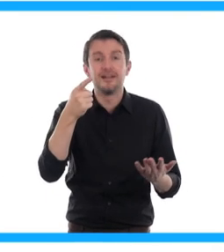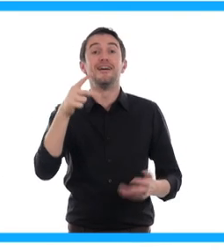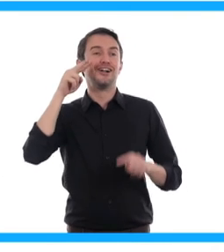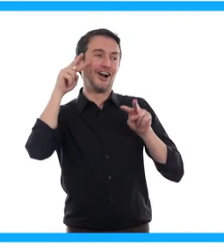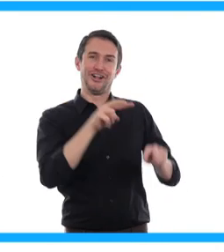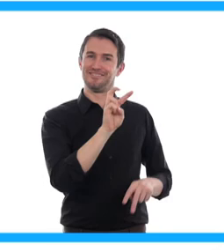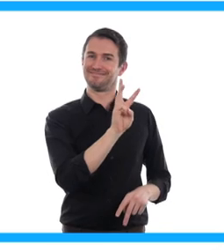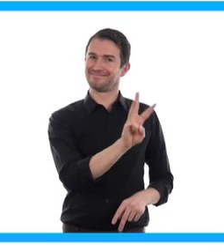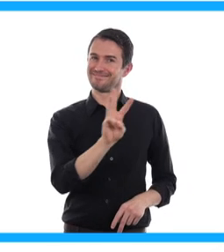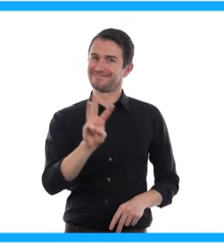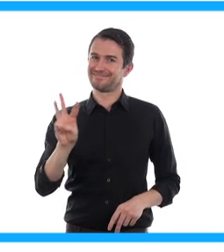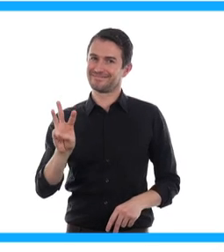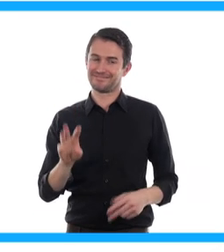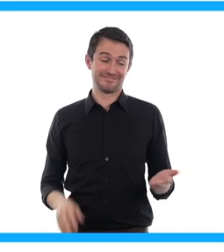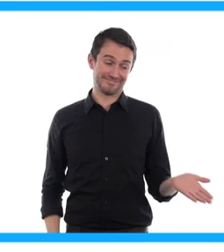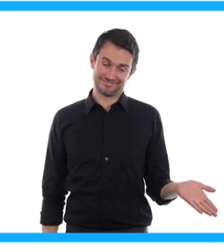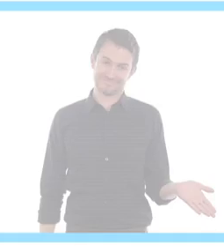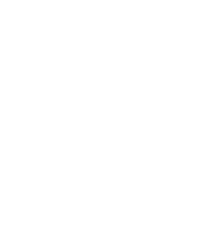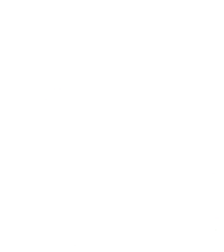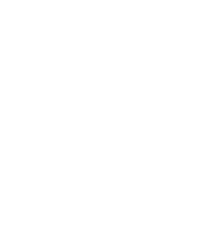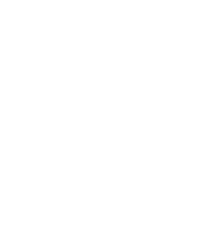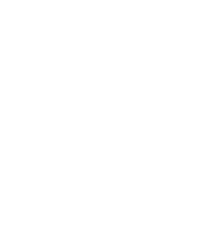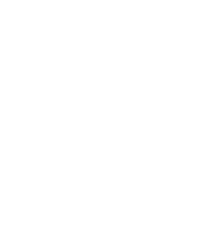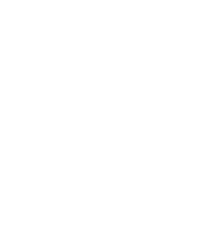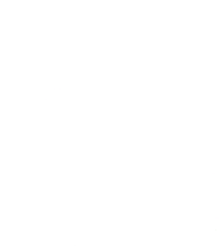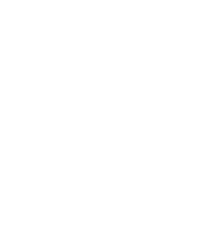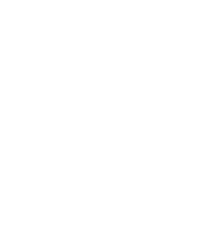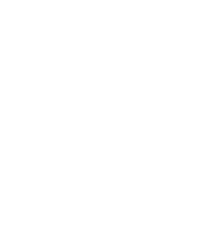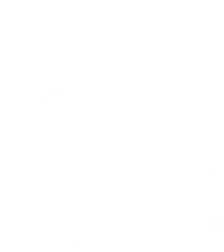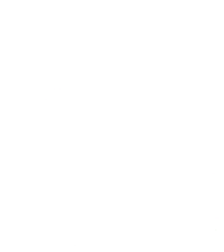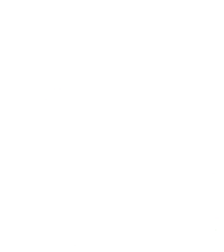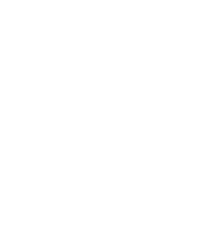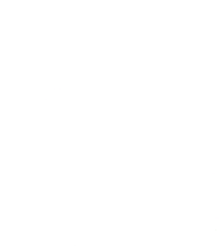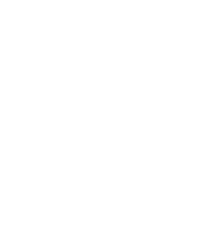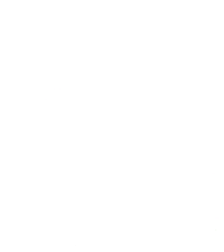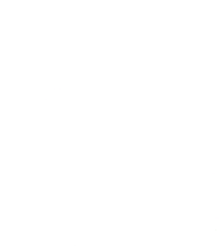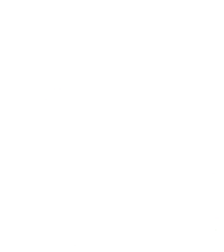more about the Child Functioning module, visit data.unicef.org.